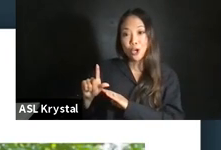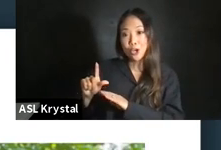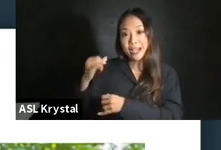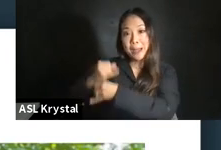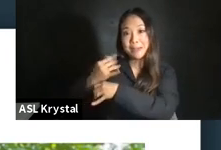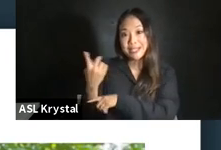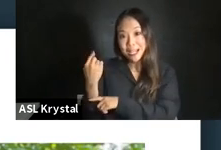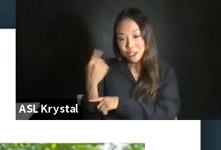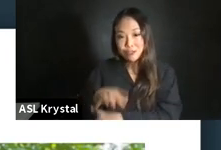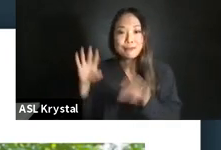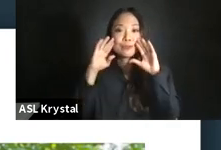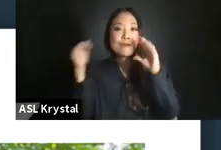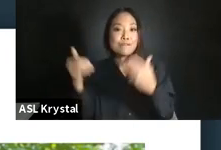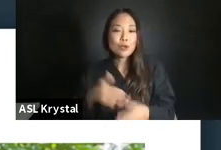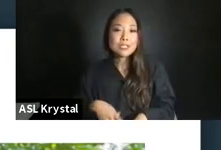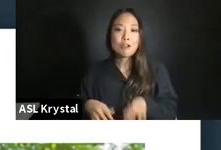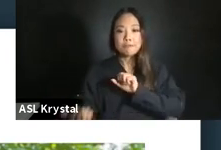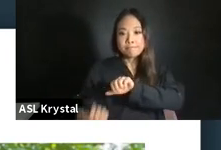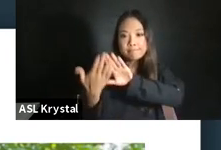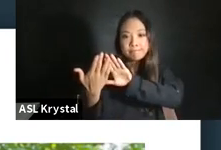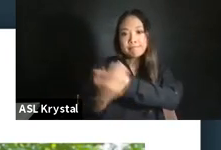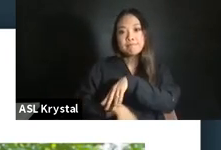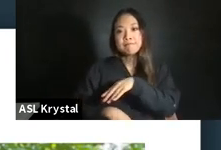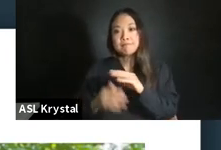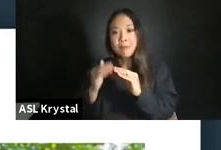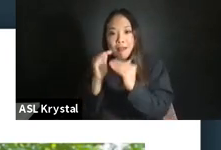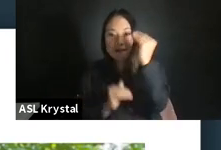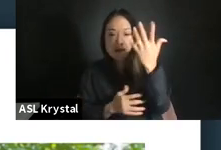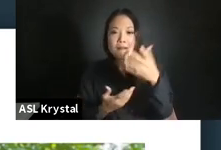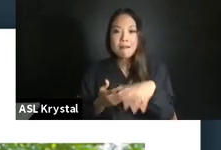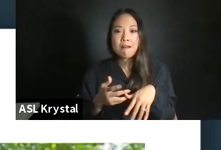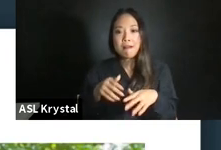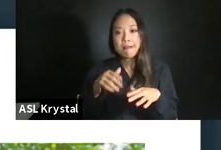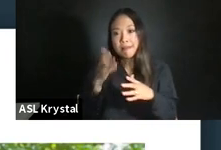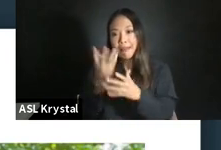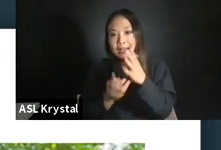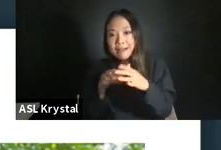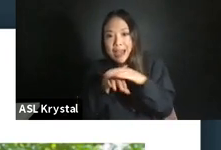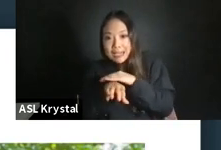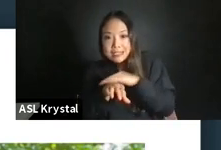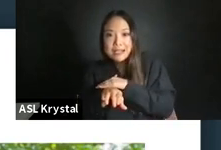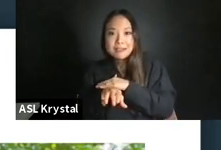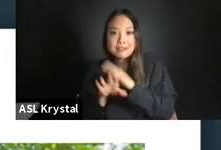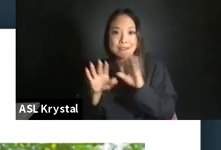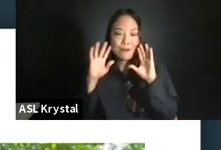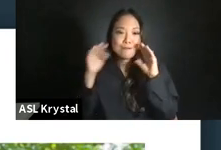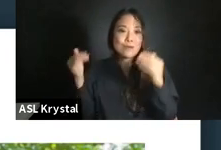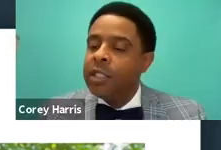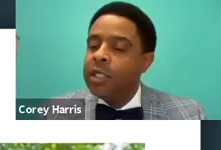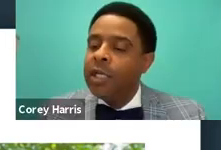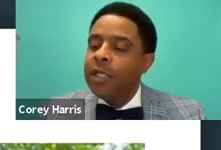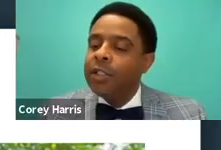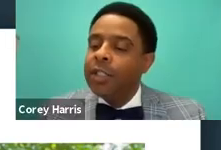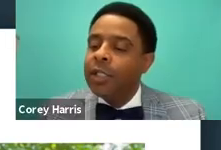and equity with a focus on black and latinx students and families she's a lifelong resident of